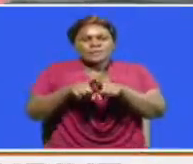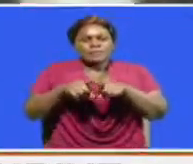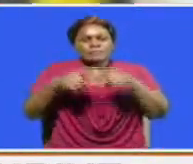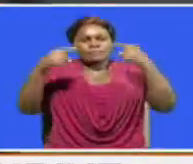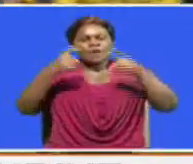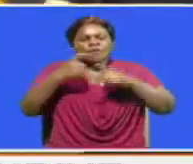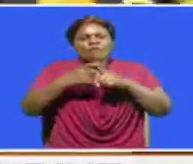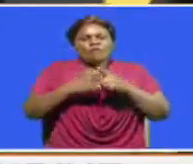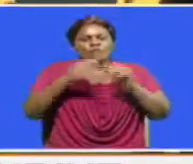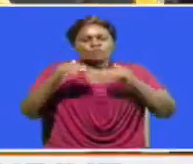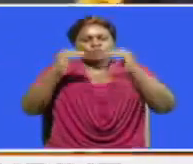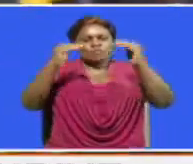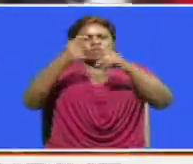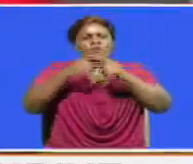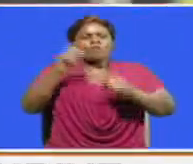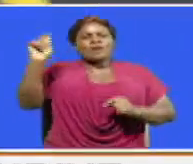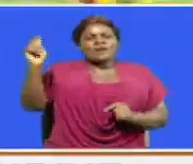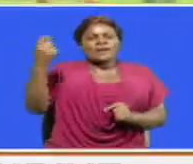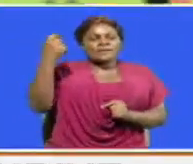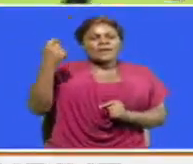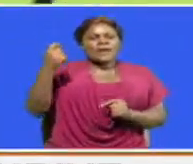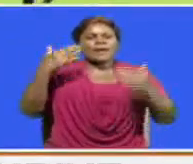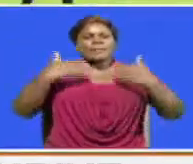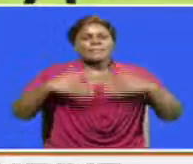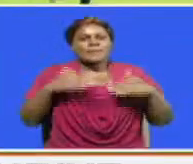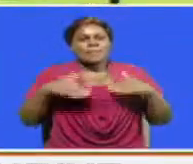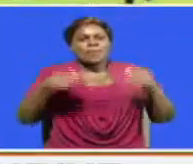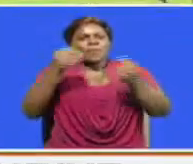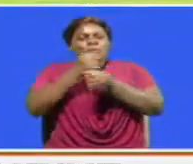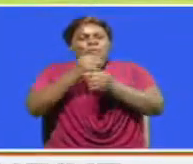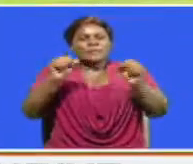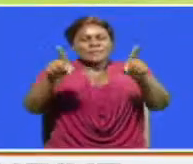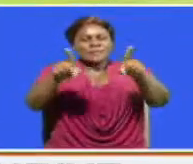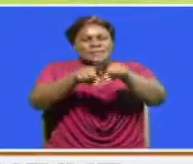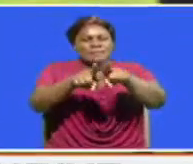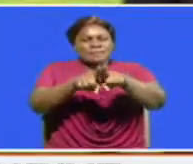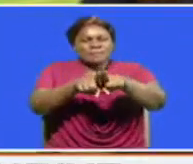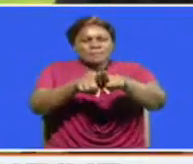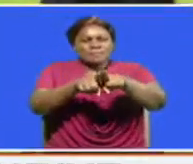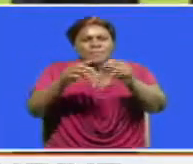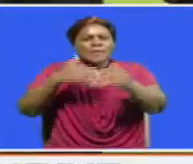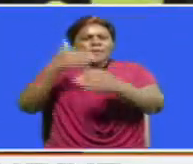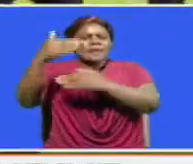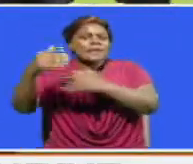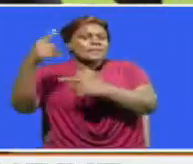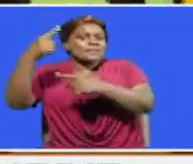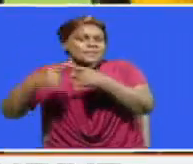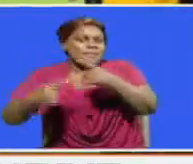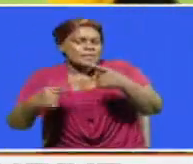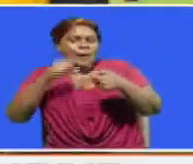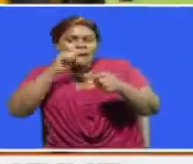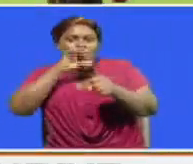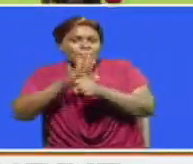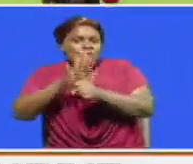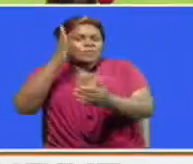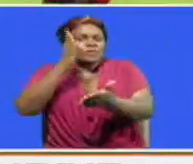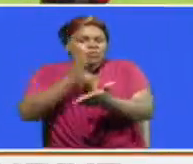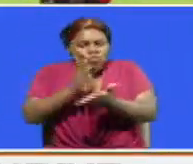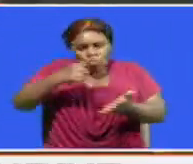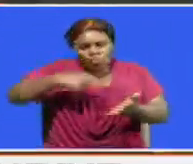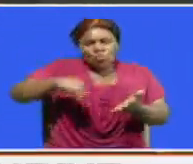also from Kenya and from the people back then. And next year, I can assure you, we